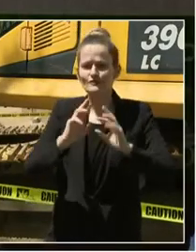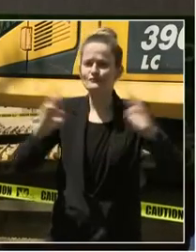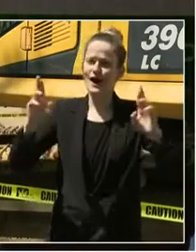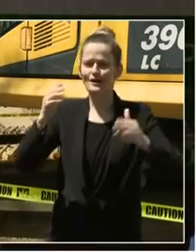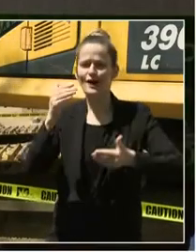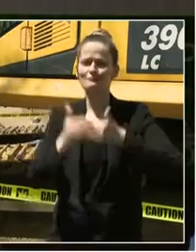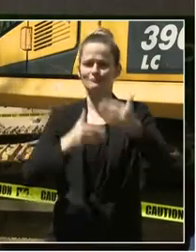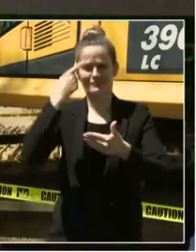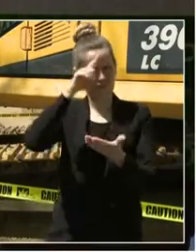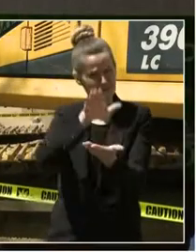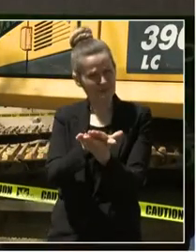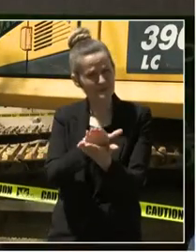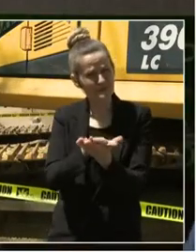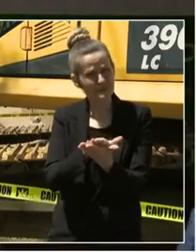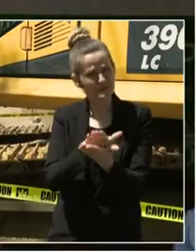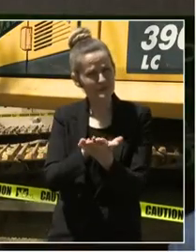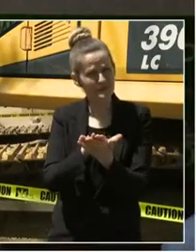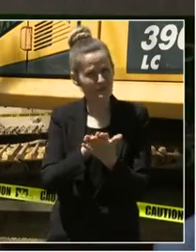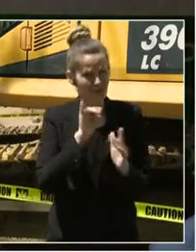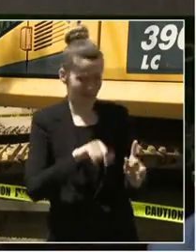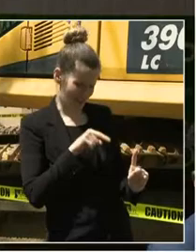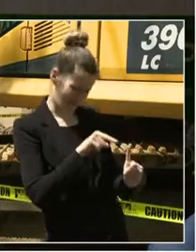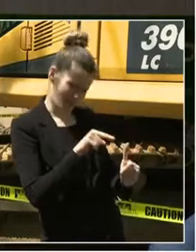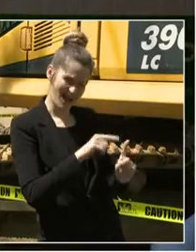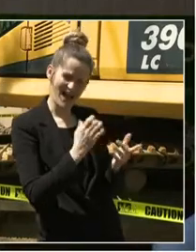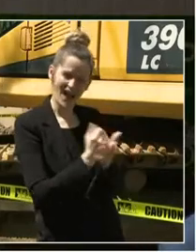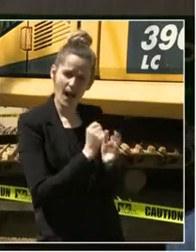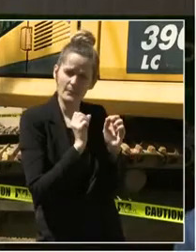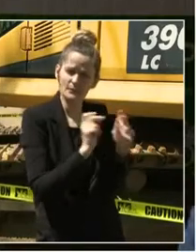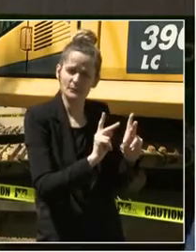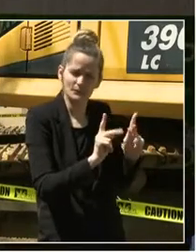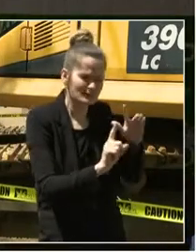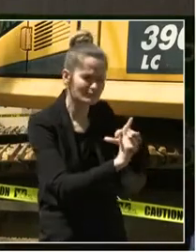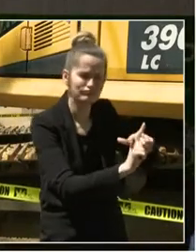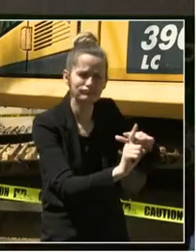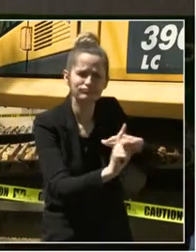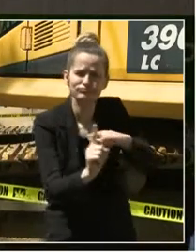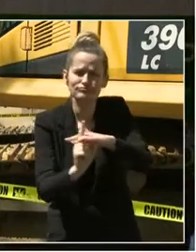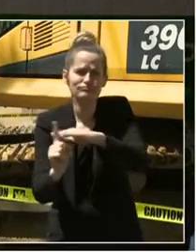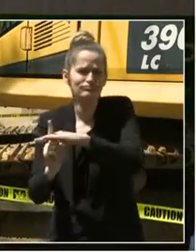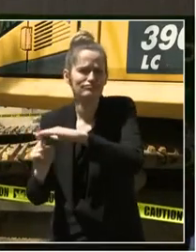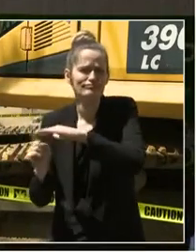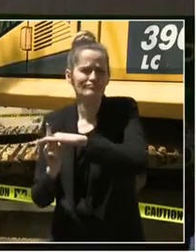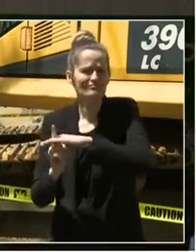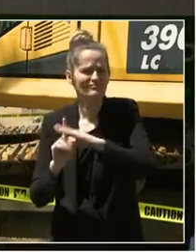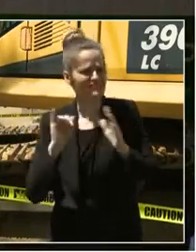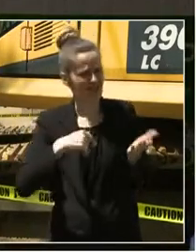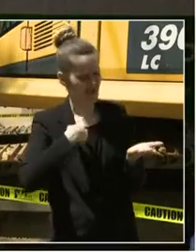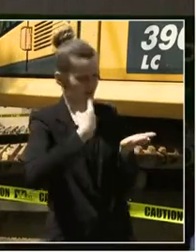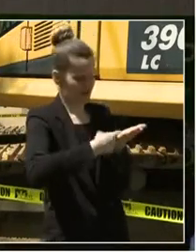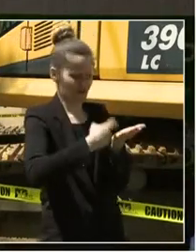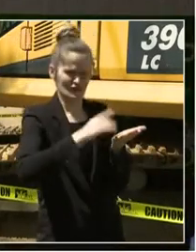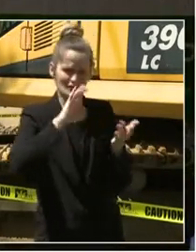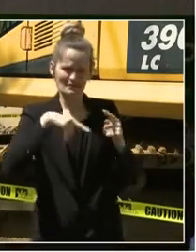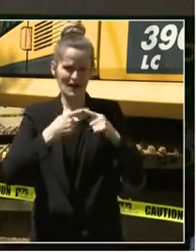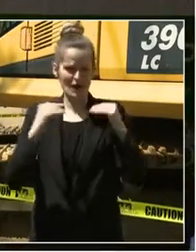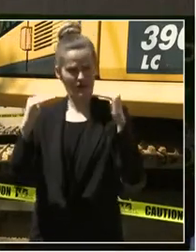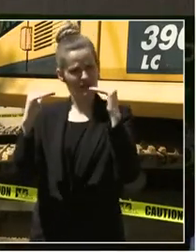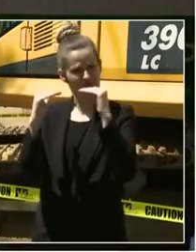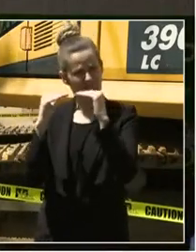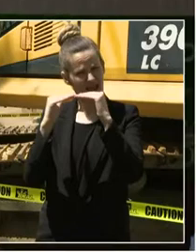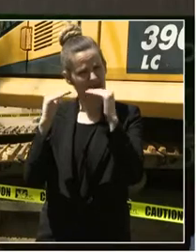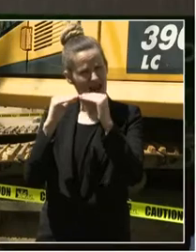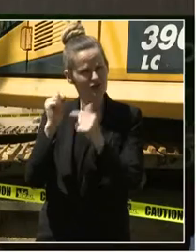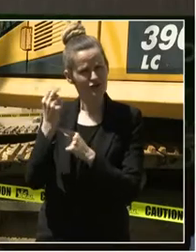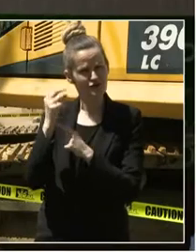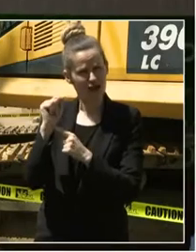what opportunities are all about. When we say we want to give everybody a fair shot, the government can help make that happen.